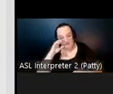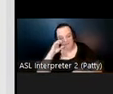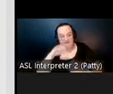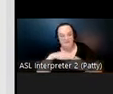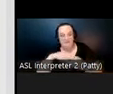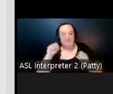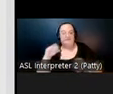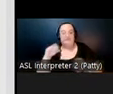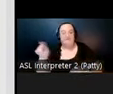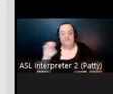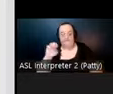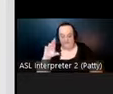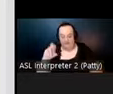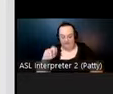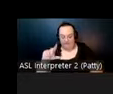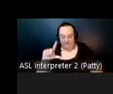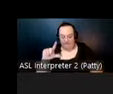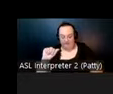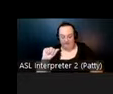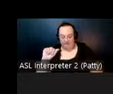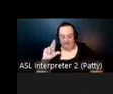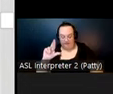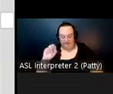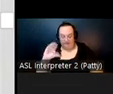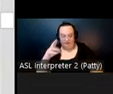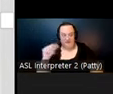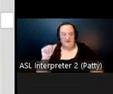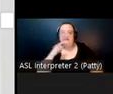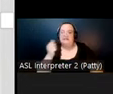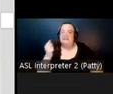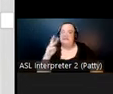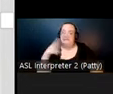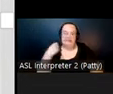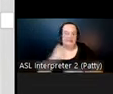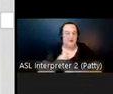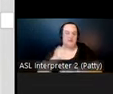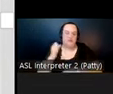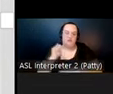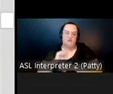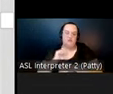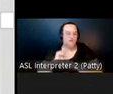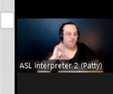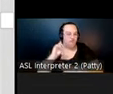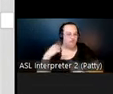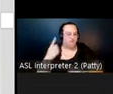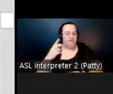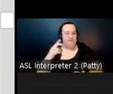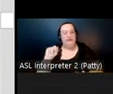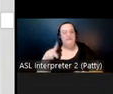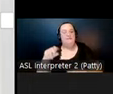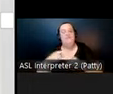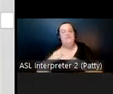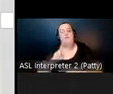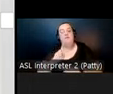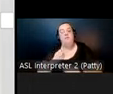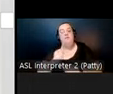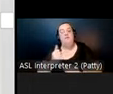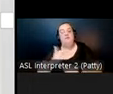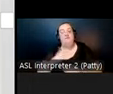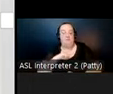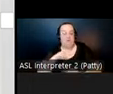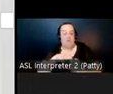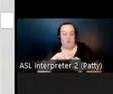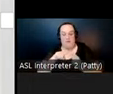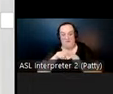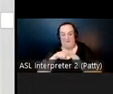So Aaron LaRocca is a 16-year veteran of the National Park Service. From 2015 until